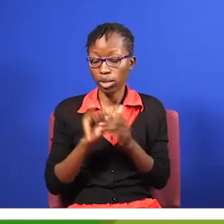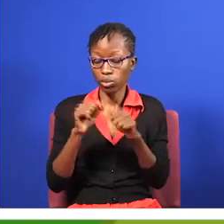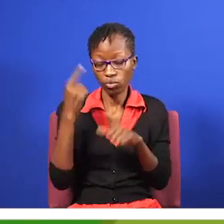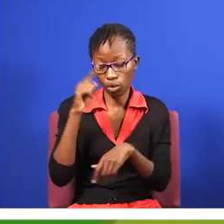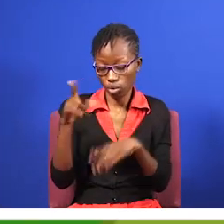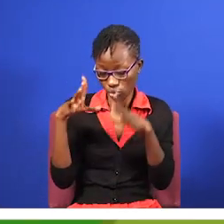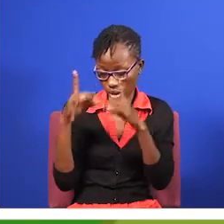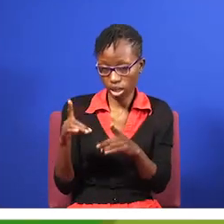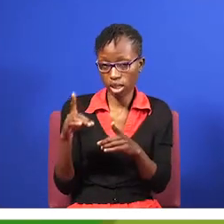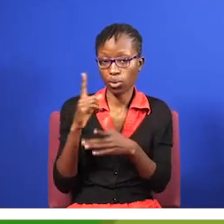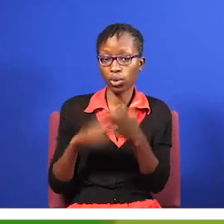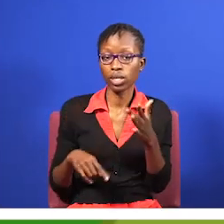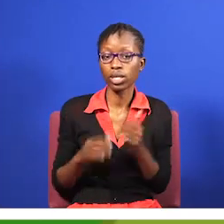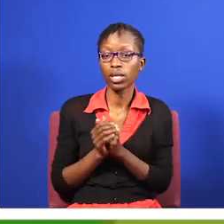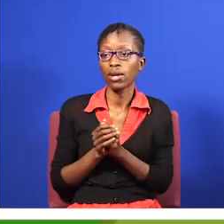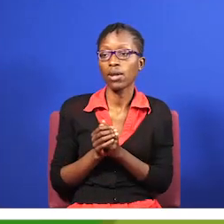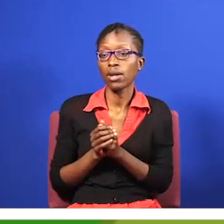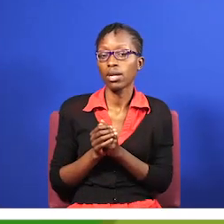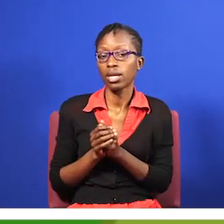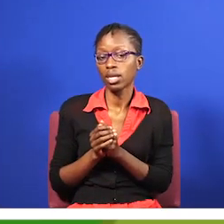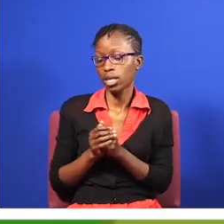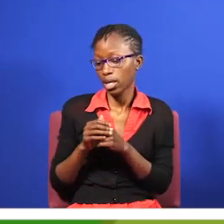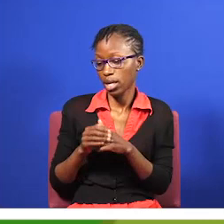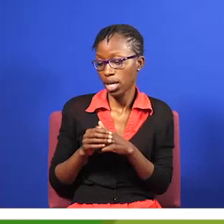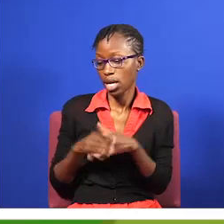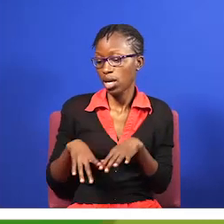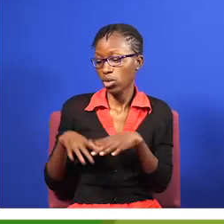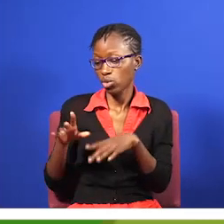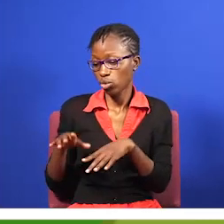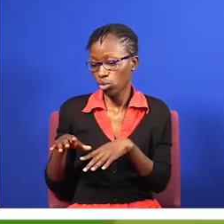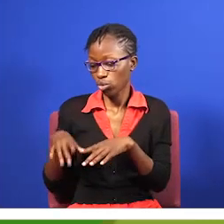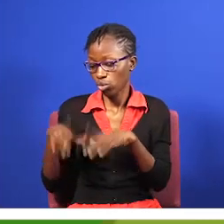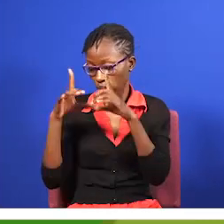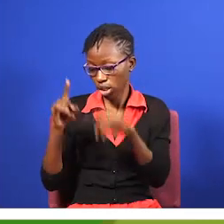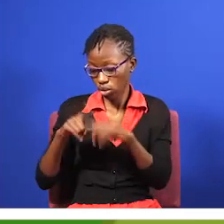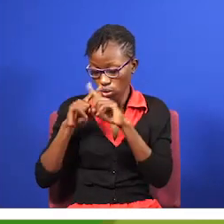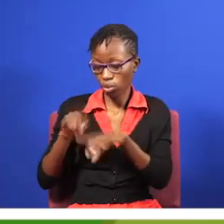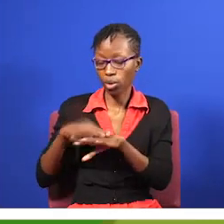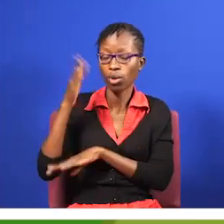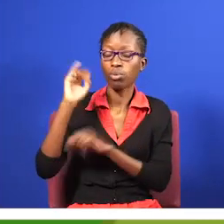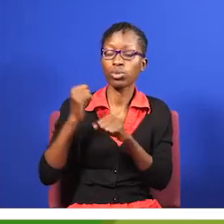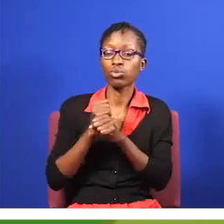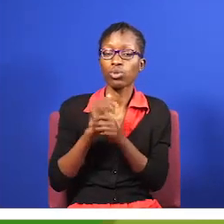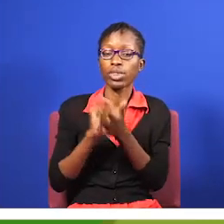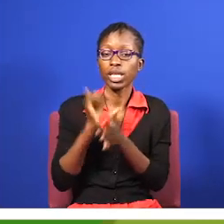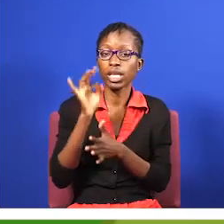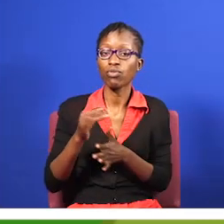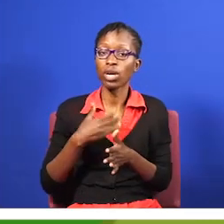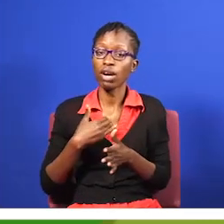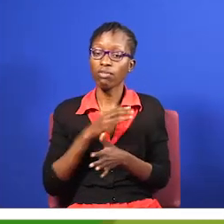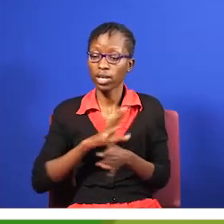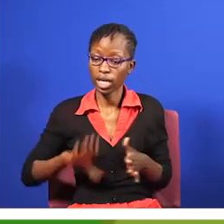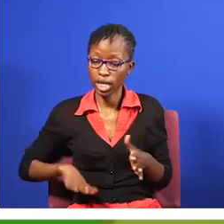make, the first one is choosing to depend on God. And you can only do that if you